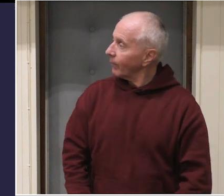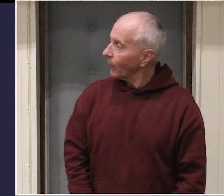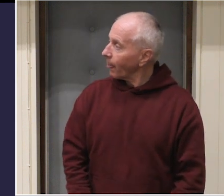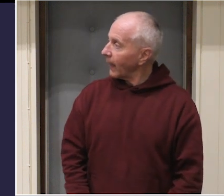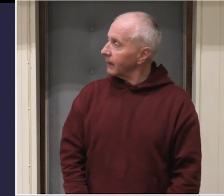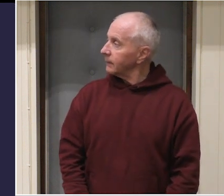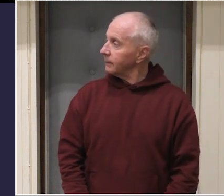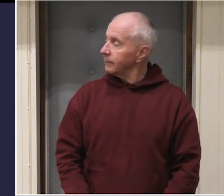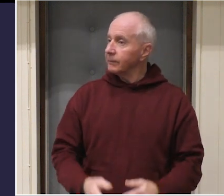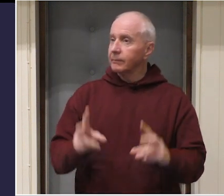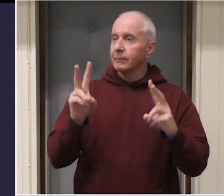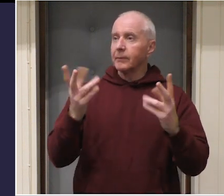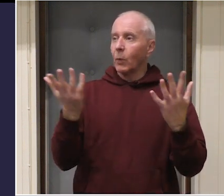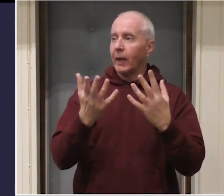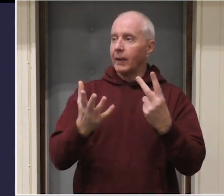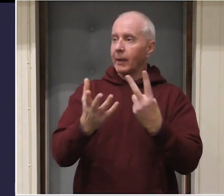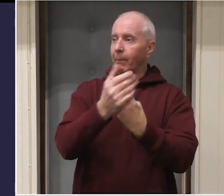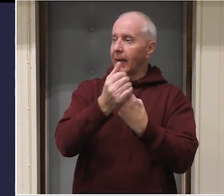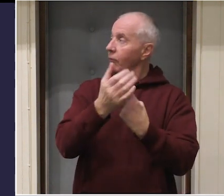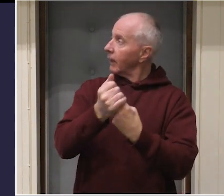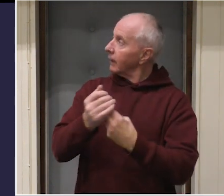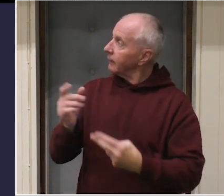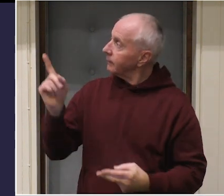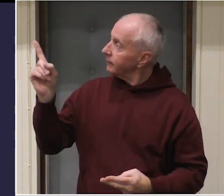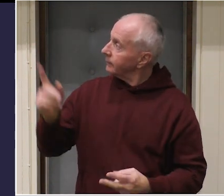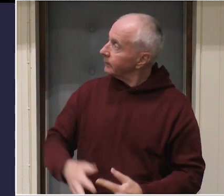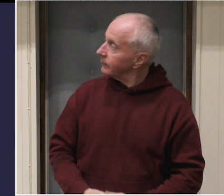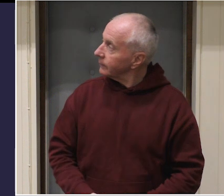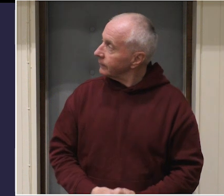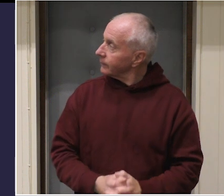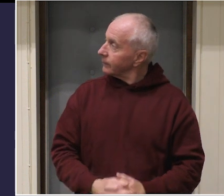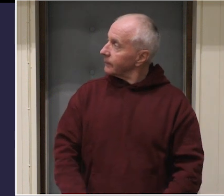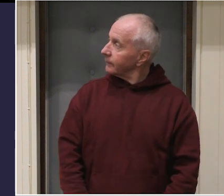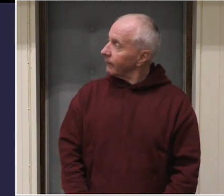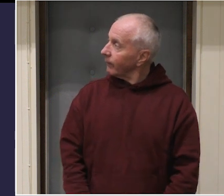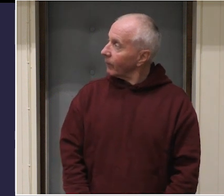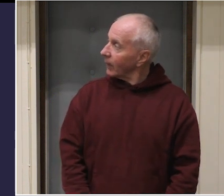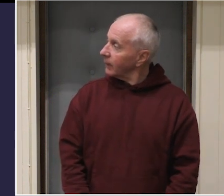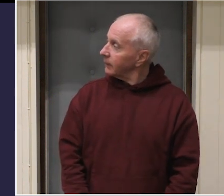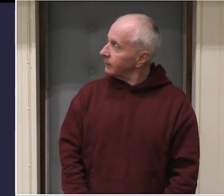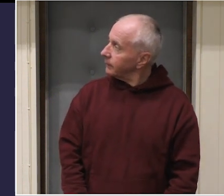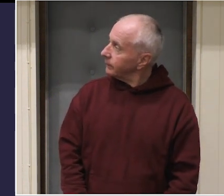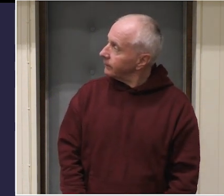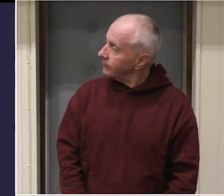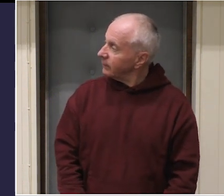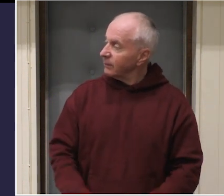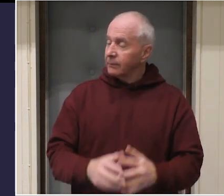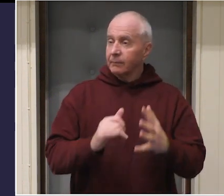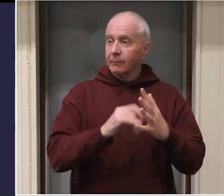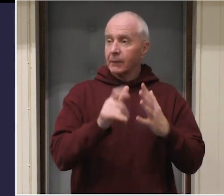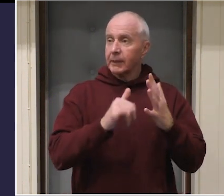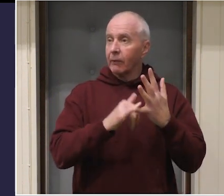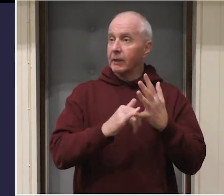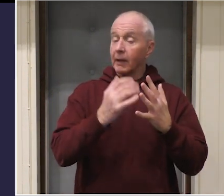Has anyone seen the binary bit yet? Star just below it. Little thing there, very, very small thing. So Sirius has a little piece of